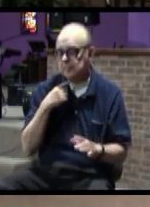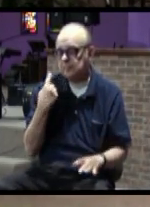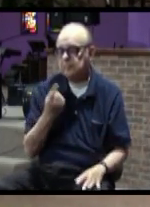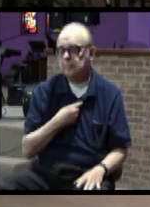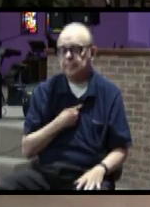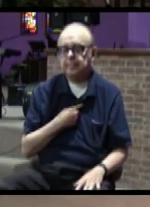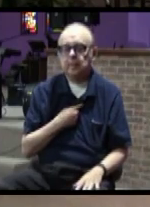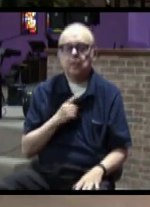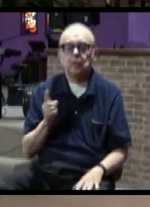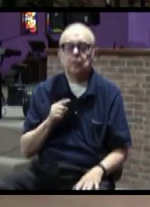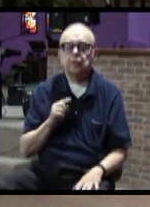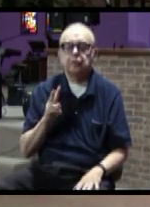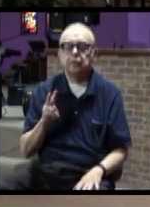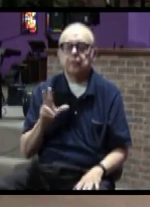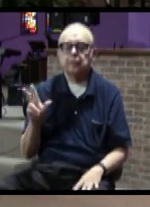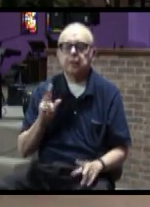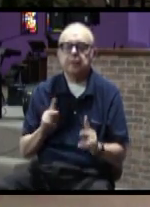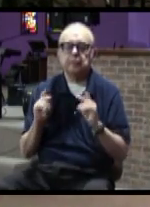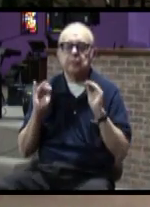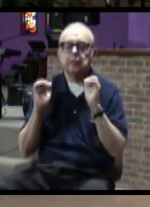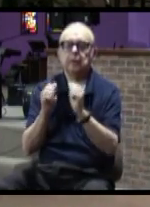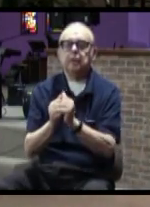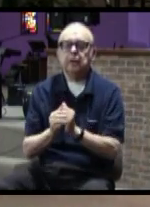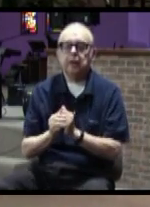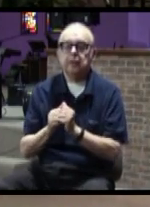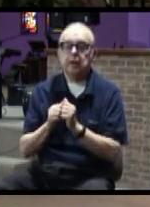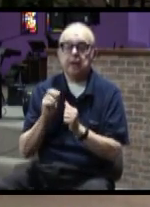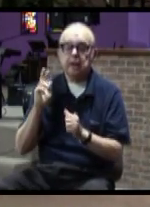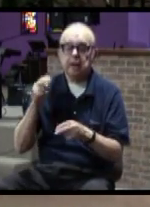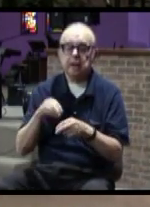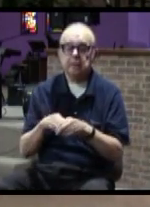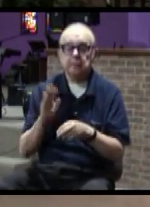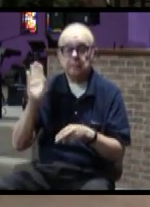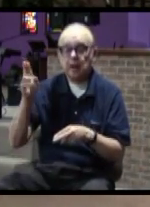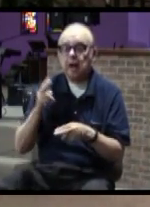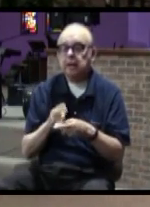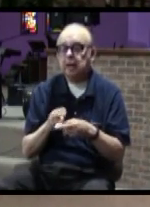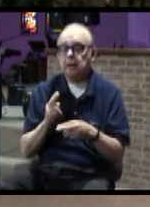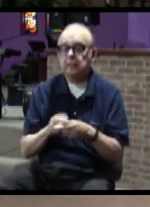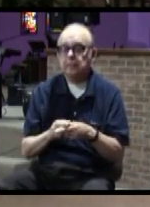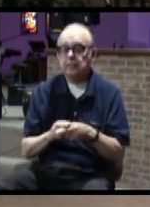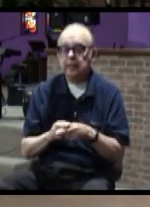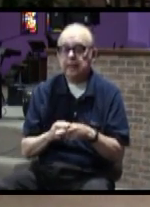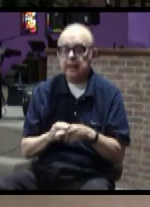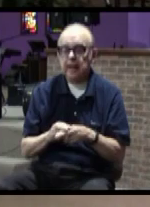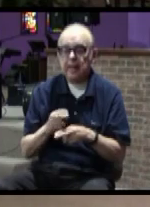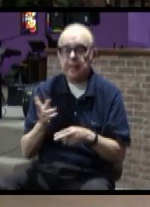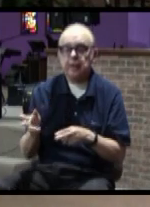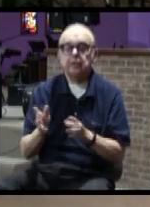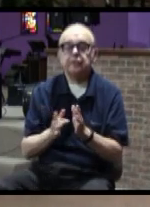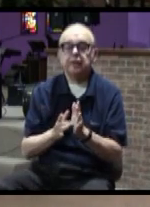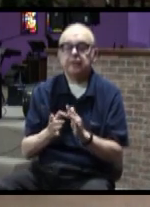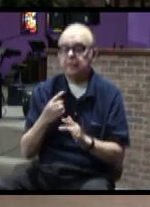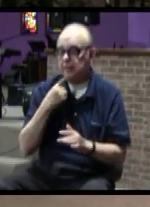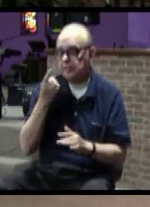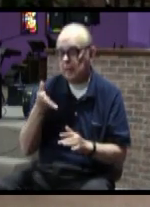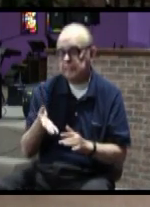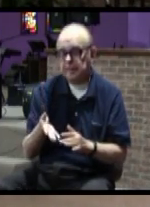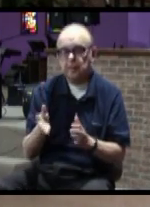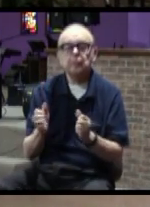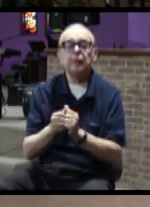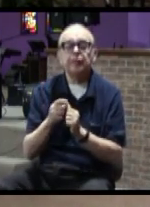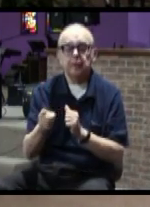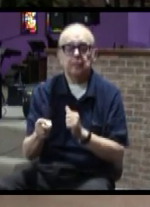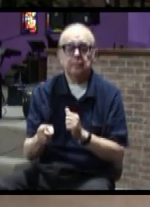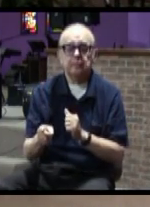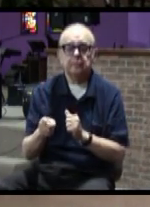Jesus has told us that wherever two or three are gathered together, he says, in my name, he said, there I'll be in the midst.